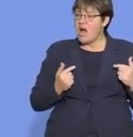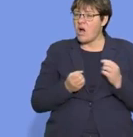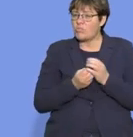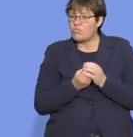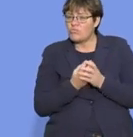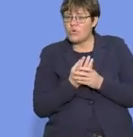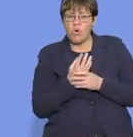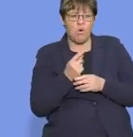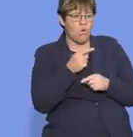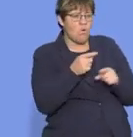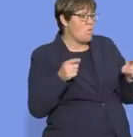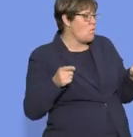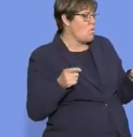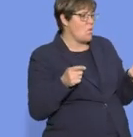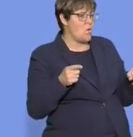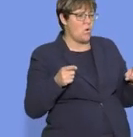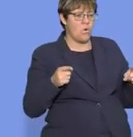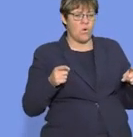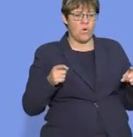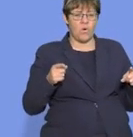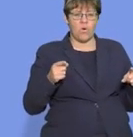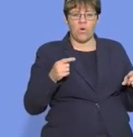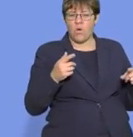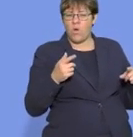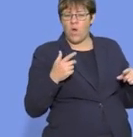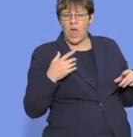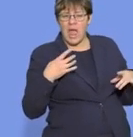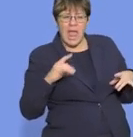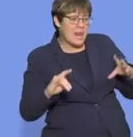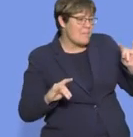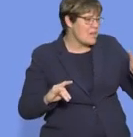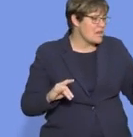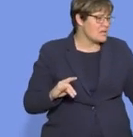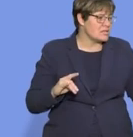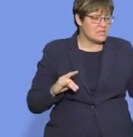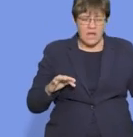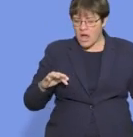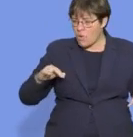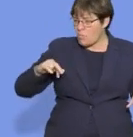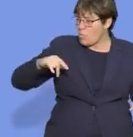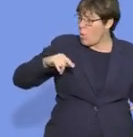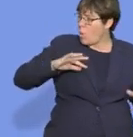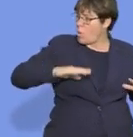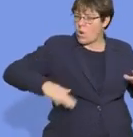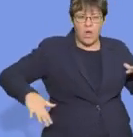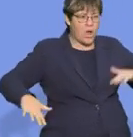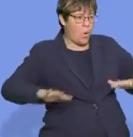land. Animals left the sea and developed the ability to walk on land.